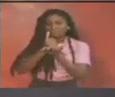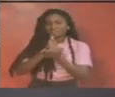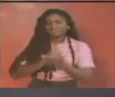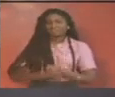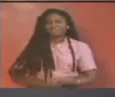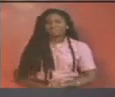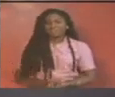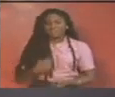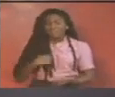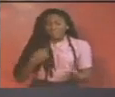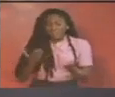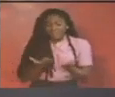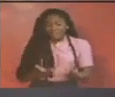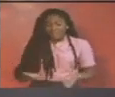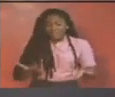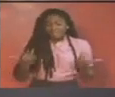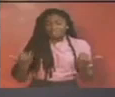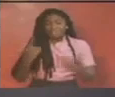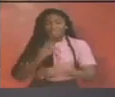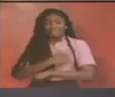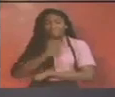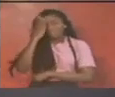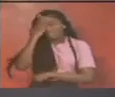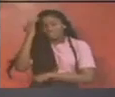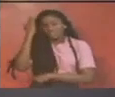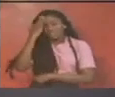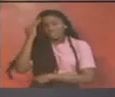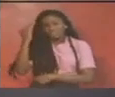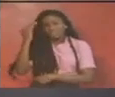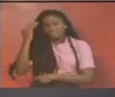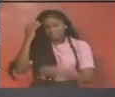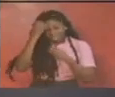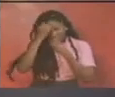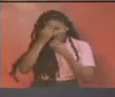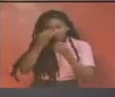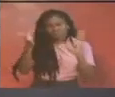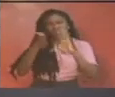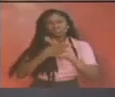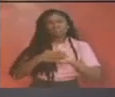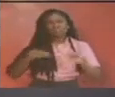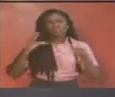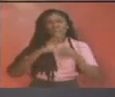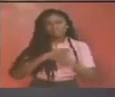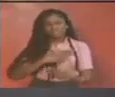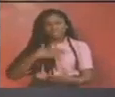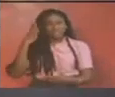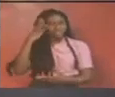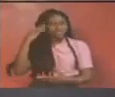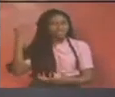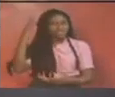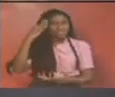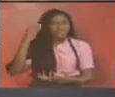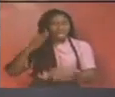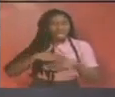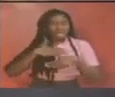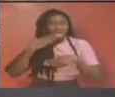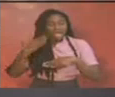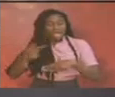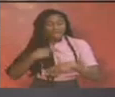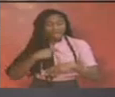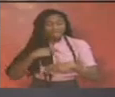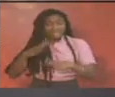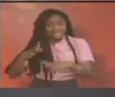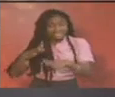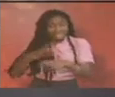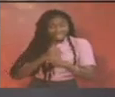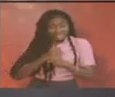I'm here today to share with you my experience after having received the COVID-19 vaccine on February 19th,